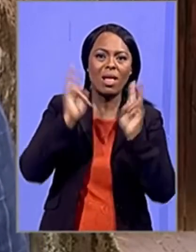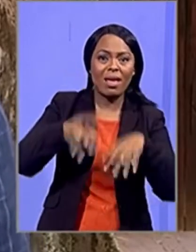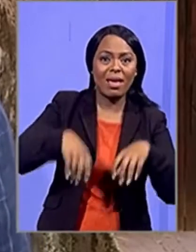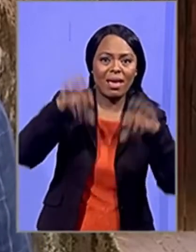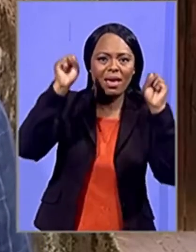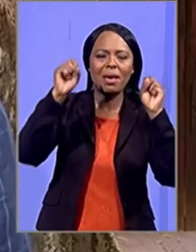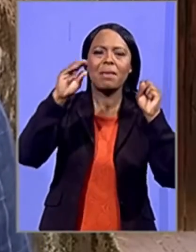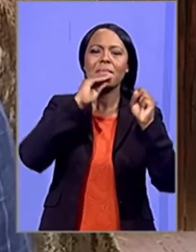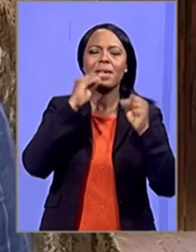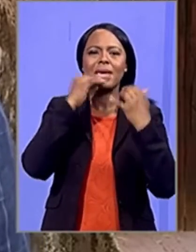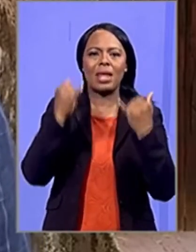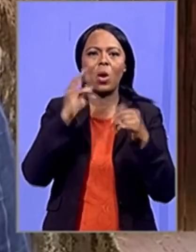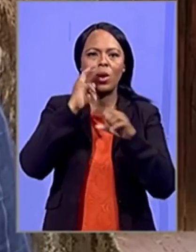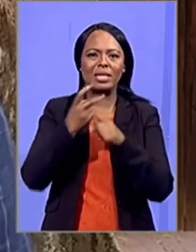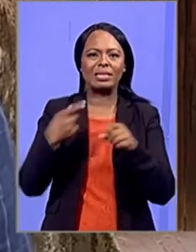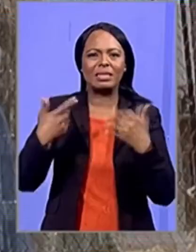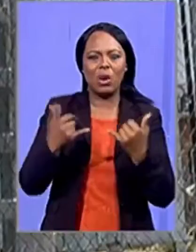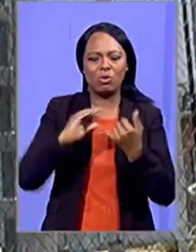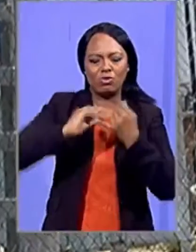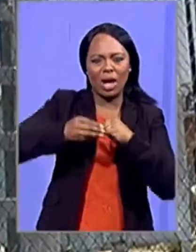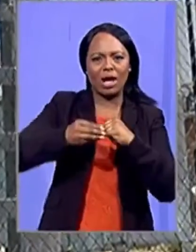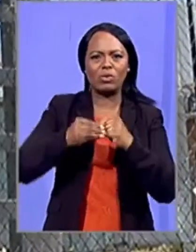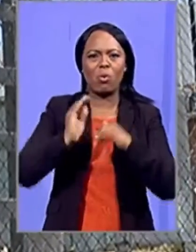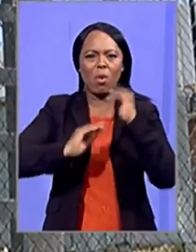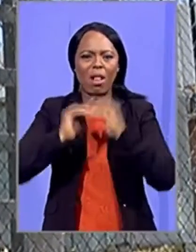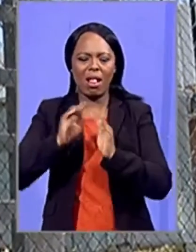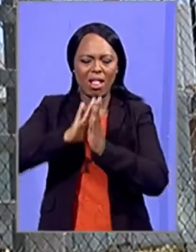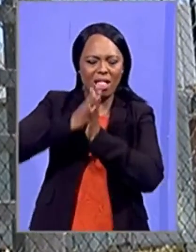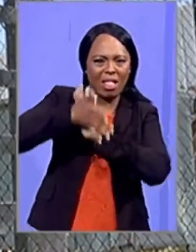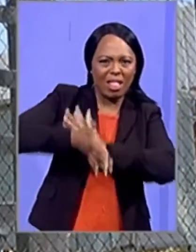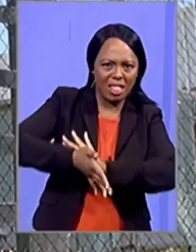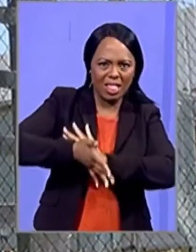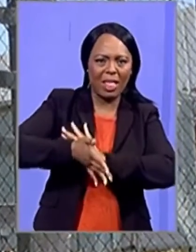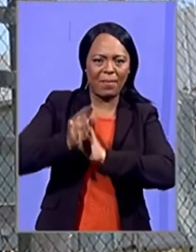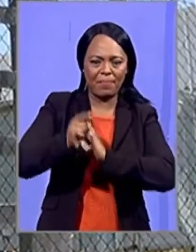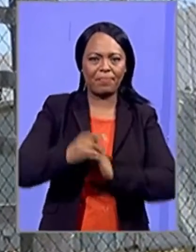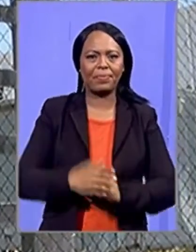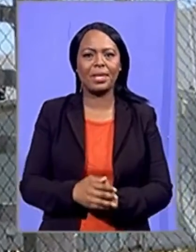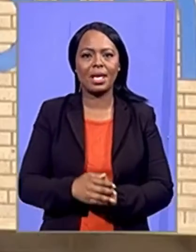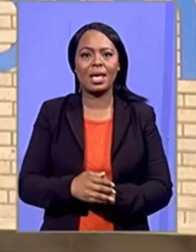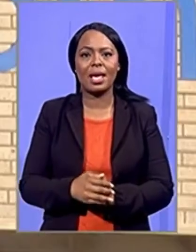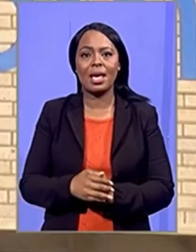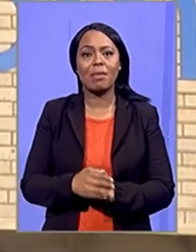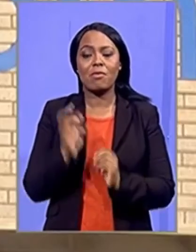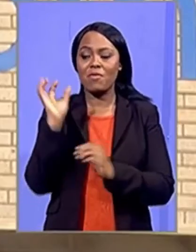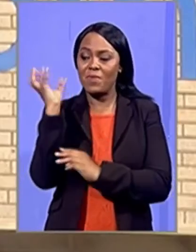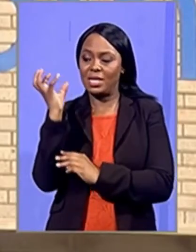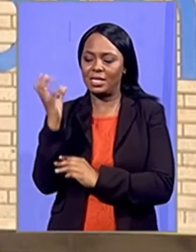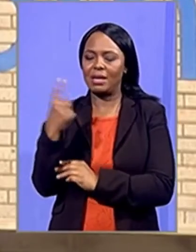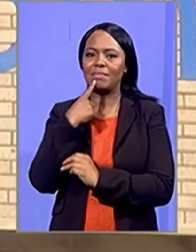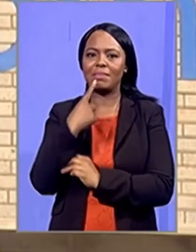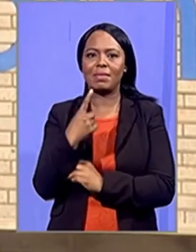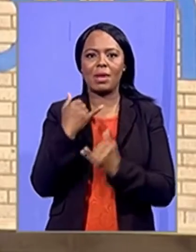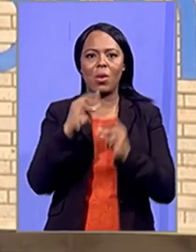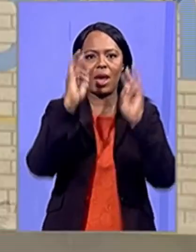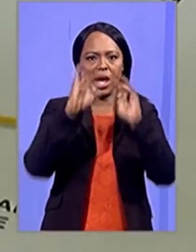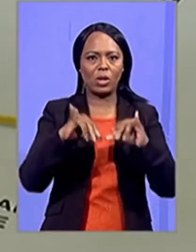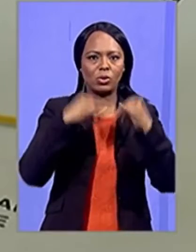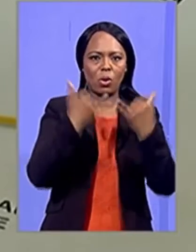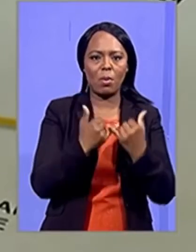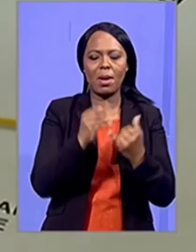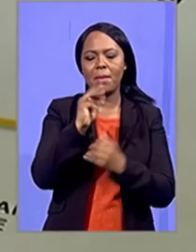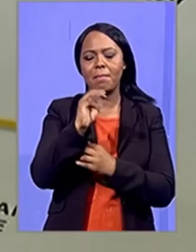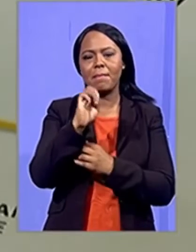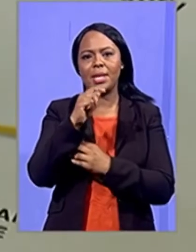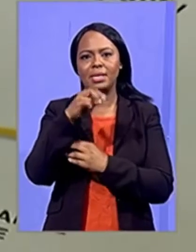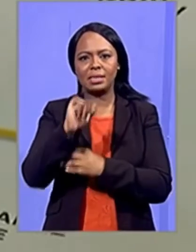shedding it means tlamehile re maintain the infrastructure. Eskom mo Freystata e bega gore Masepala wa metsi maholo ke one fela